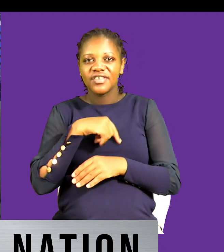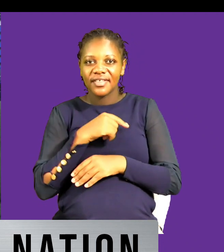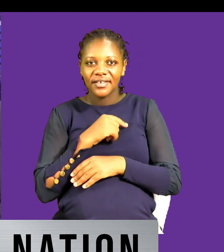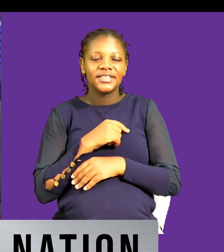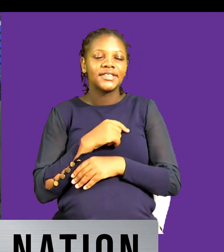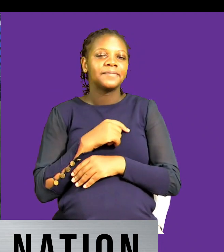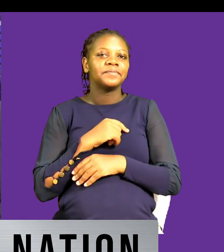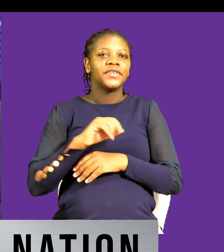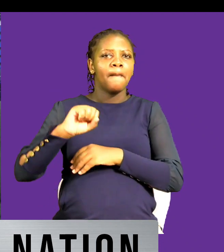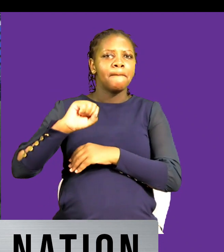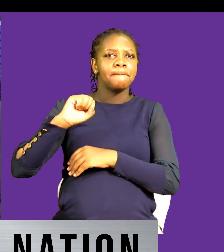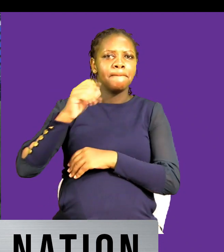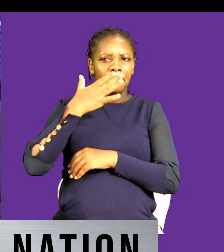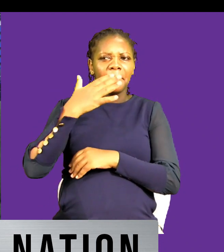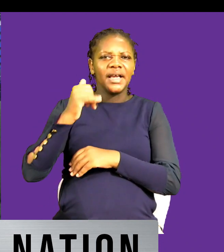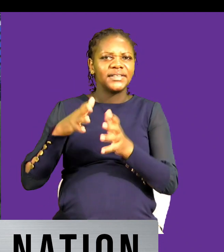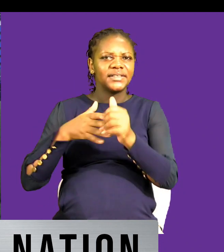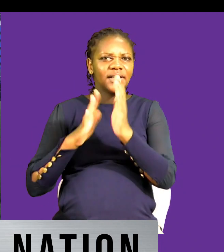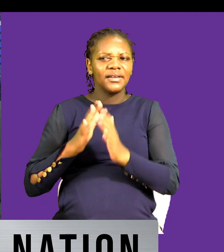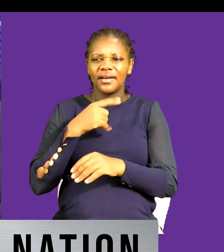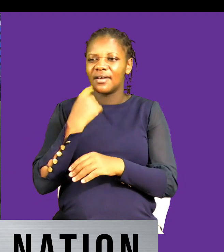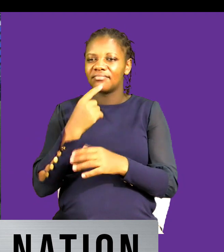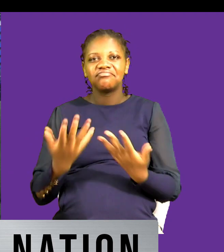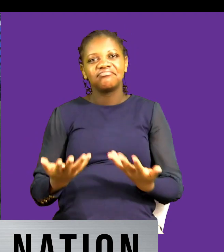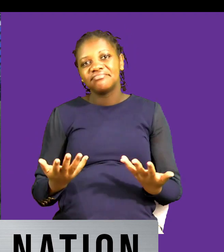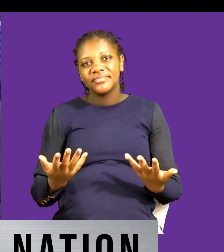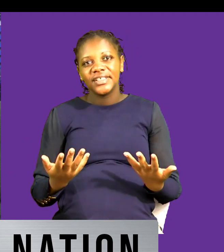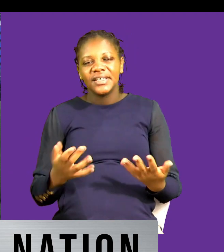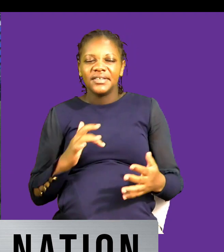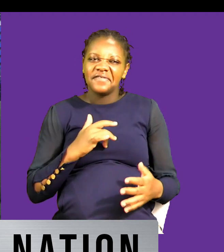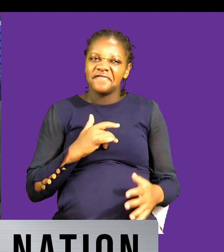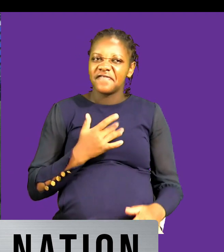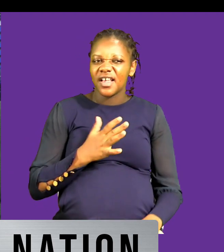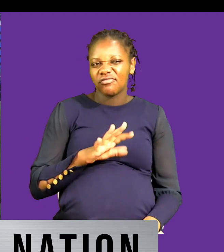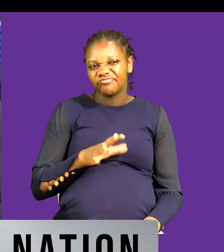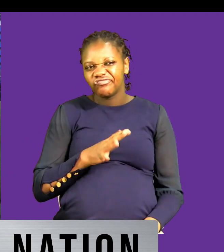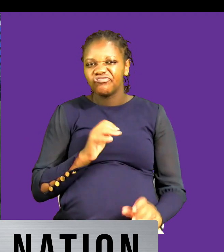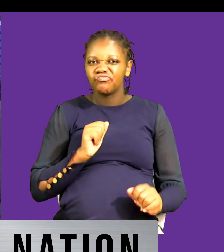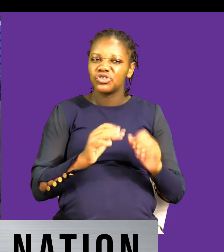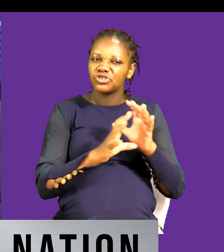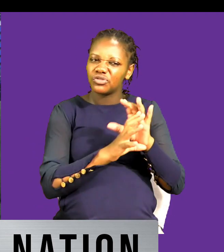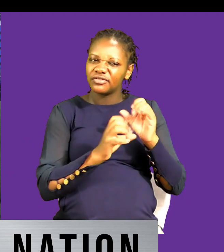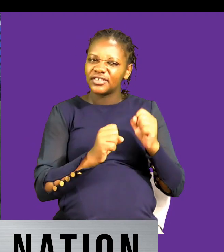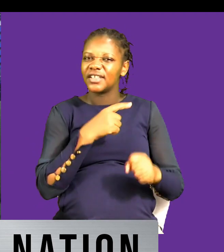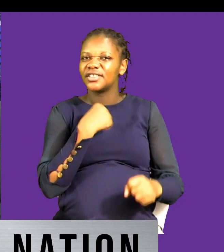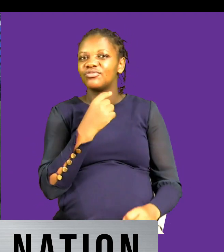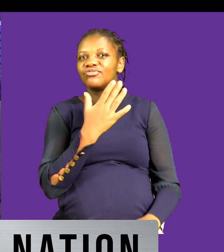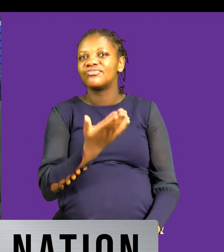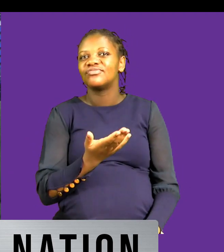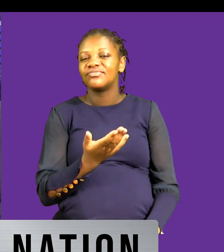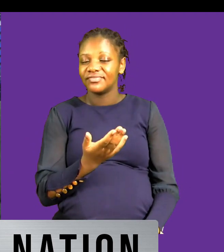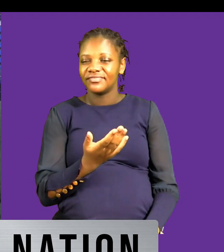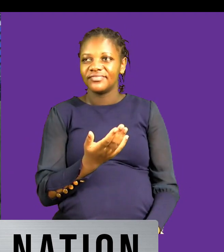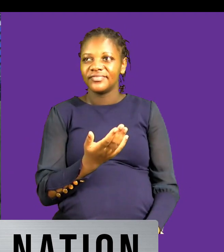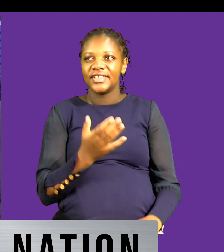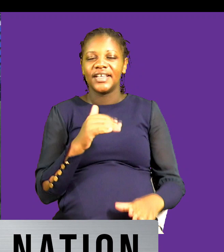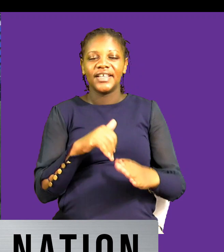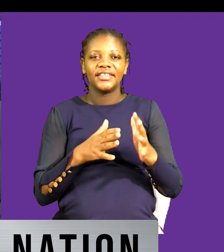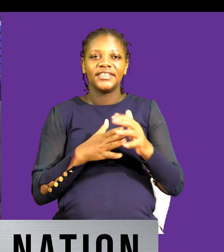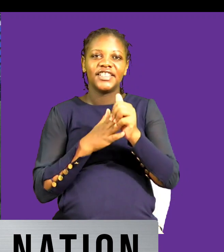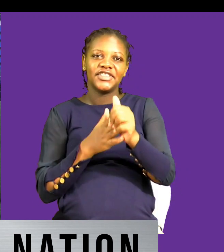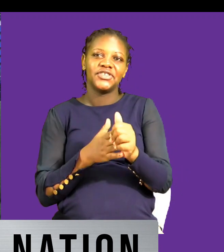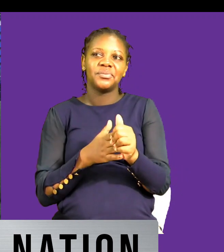political champion. Are you feeling cheated, or are you feeling like you know who can defend you truly when it comes to